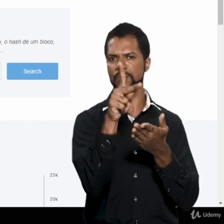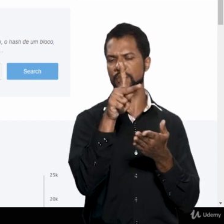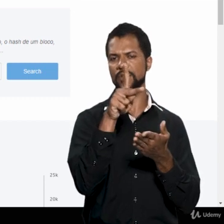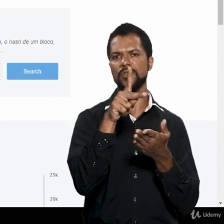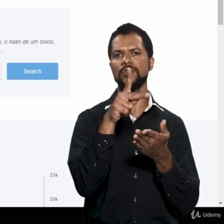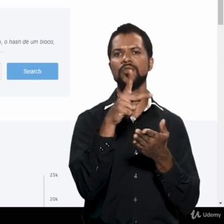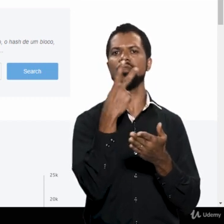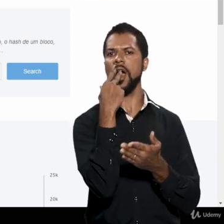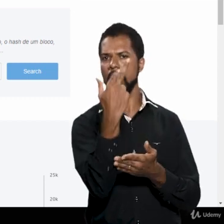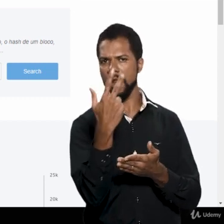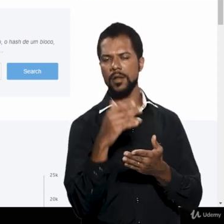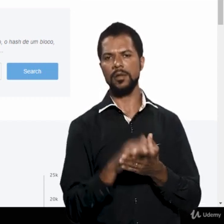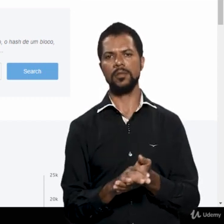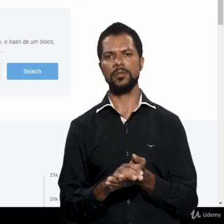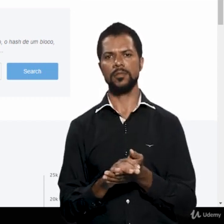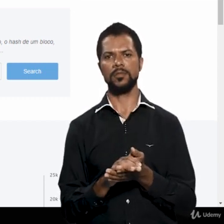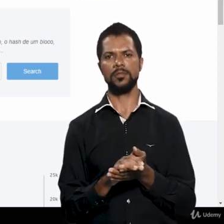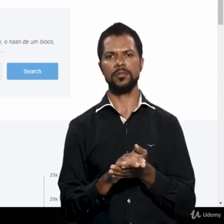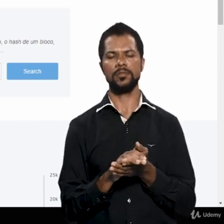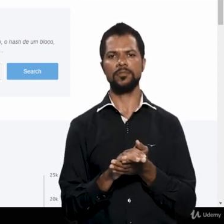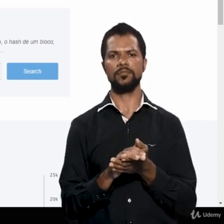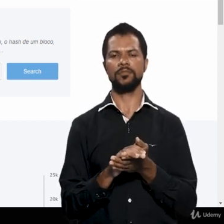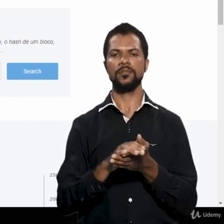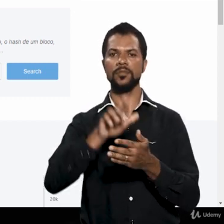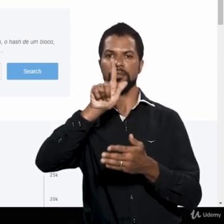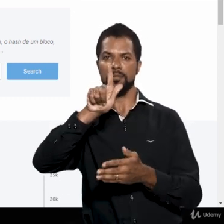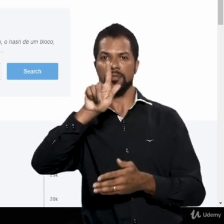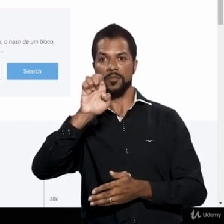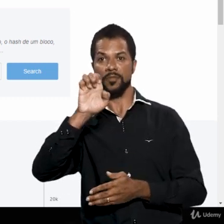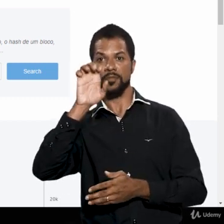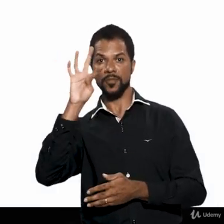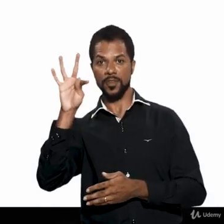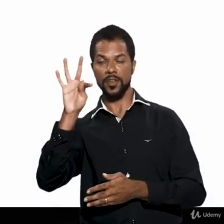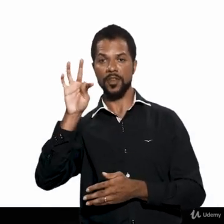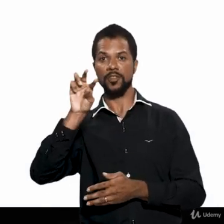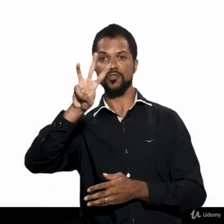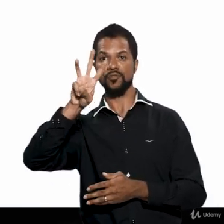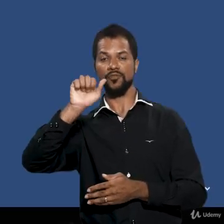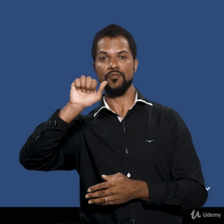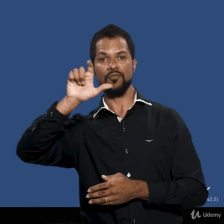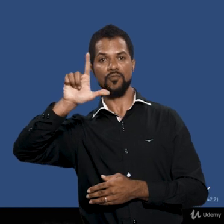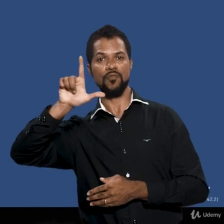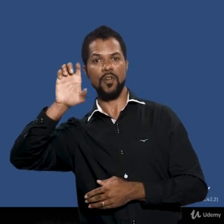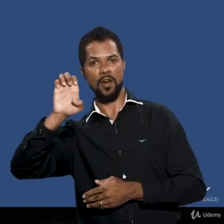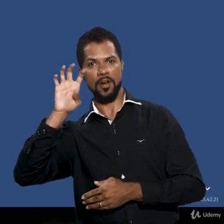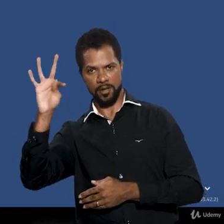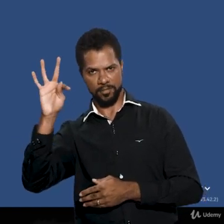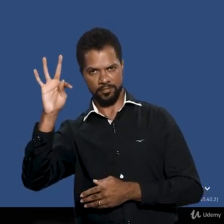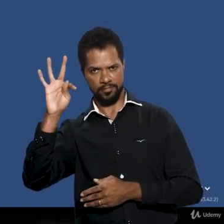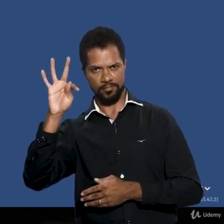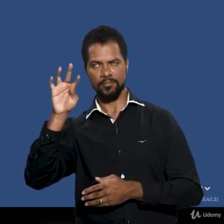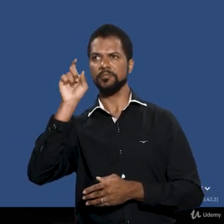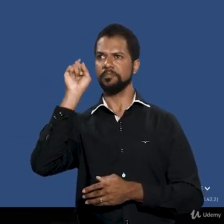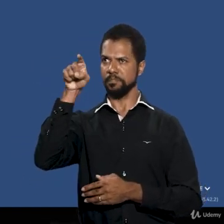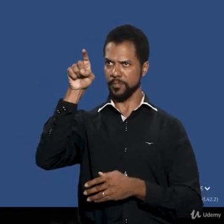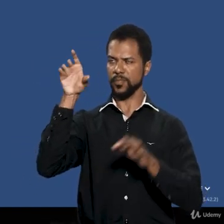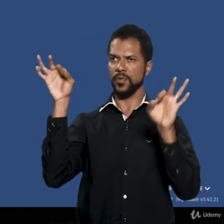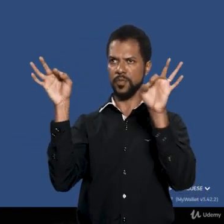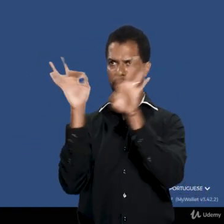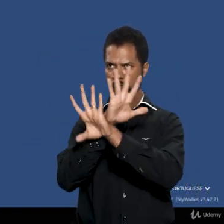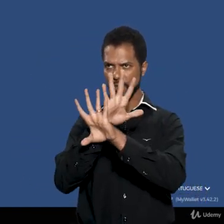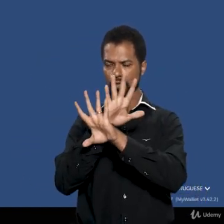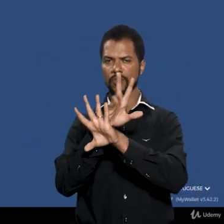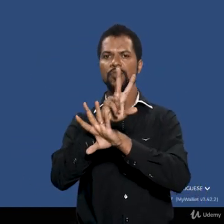and translate to your local language. So get a free wallet. So I'm going to email. It wants